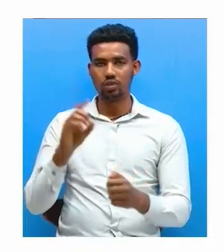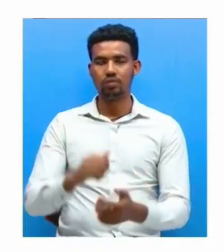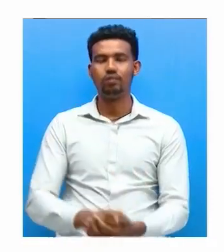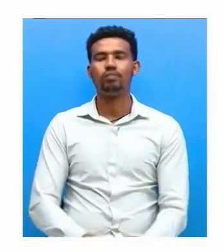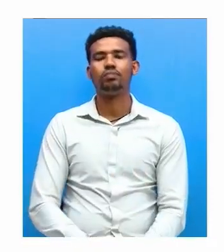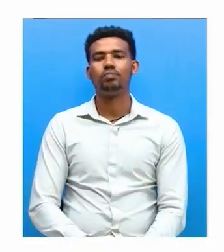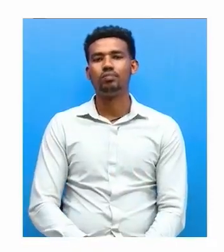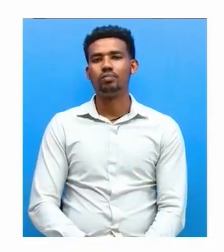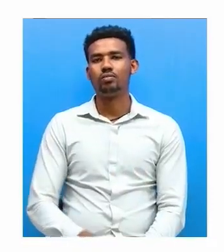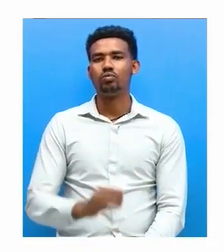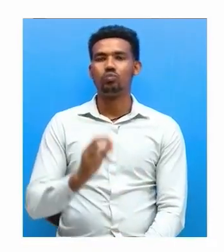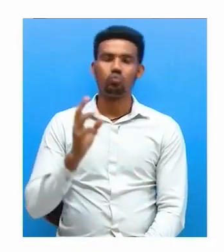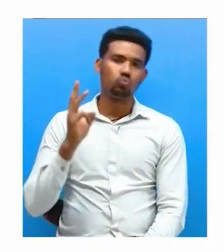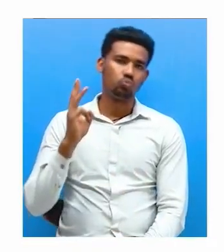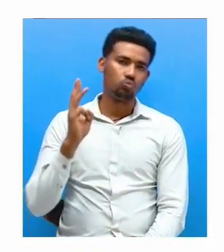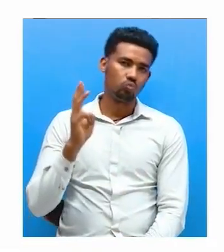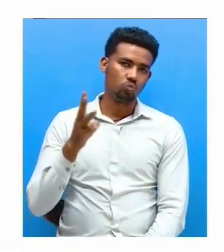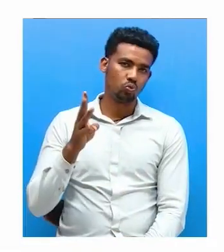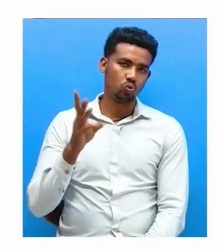would.